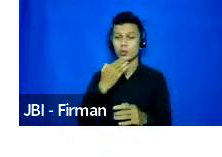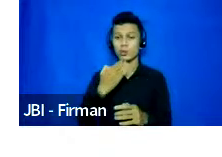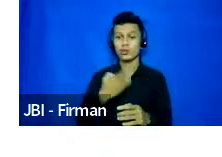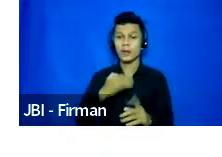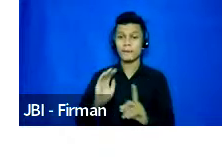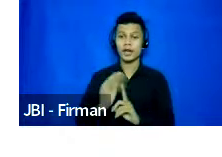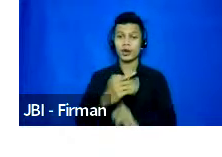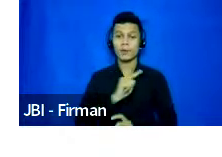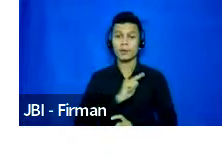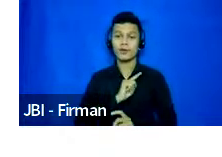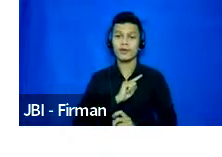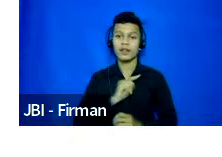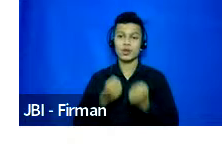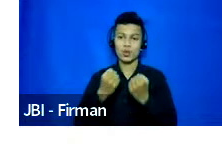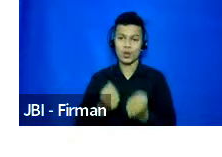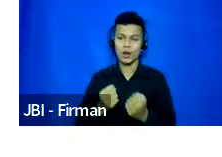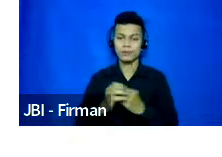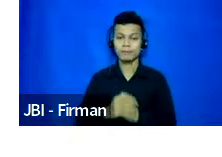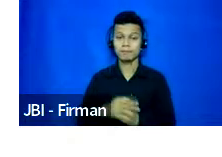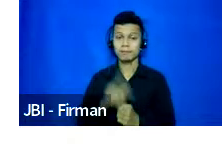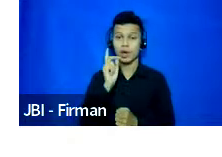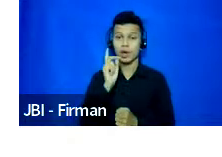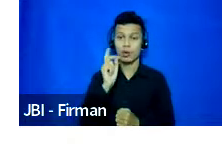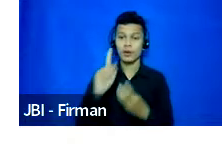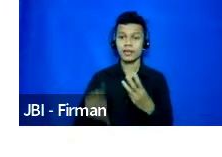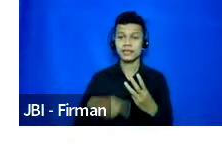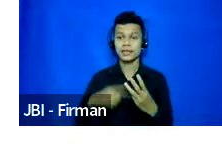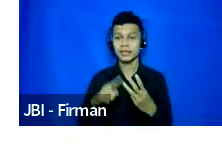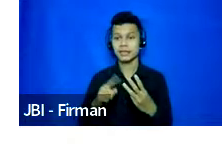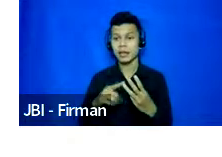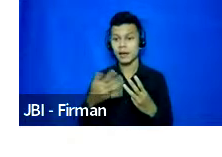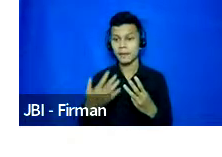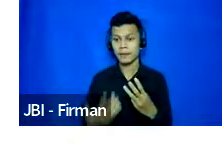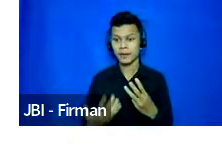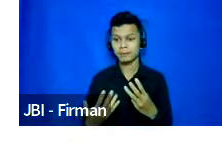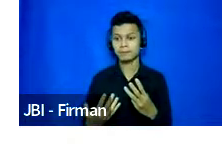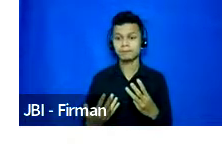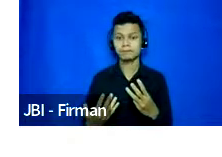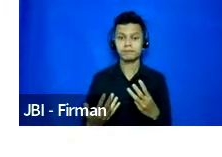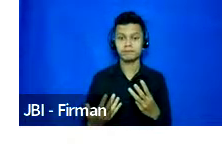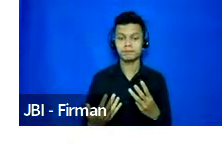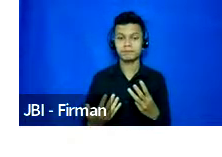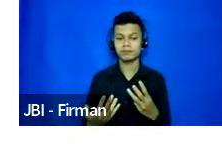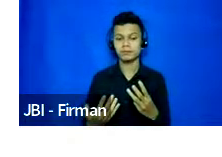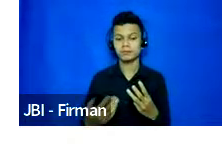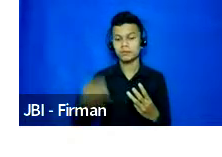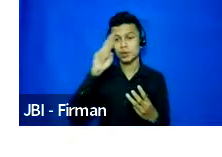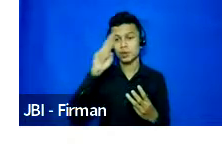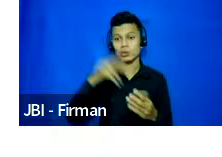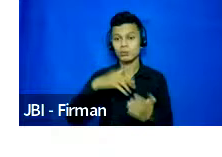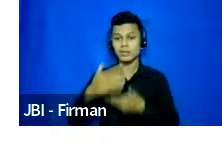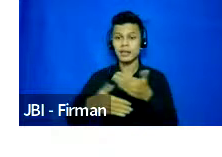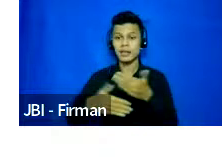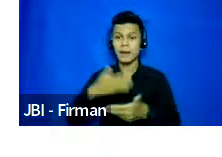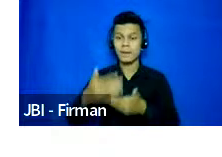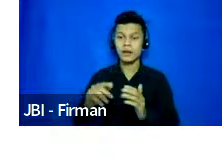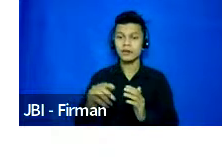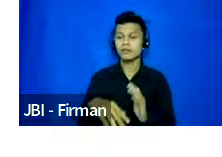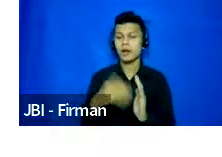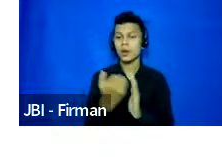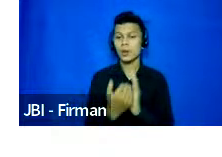third recommendations is to have a progressive regulations to promote